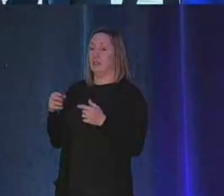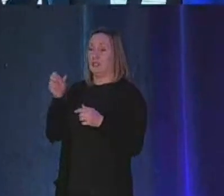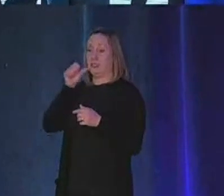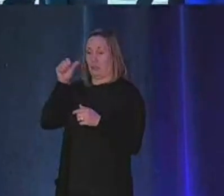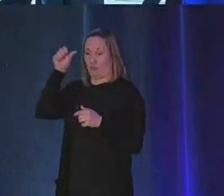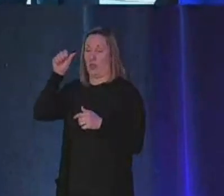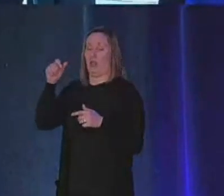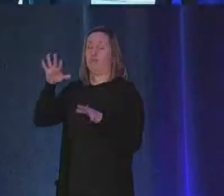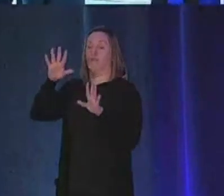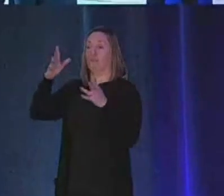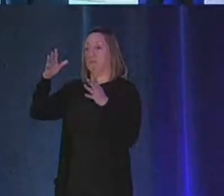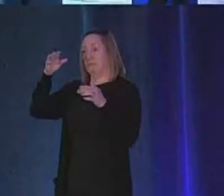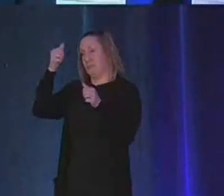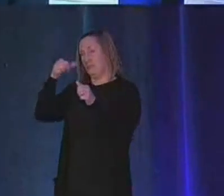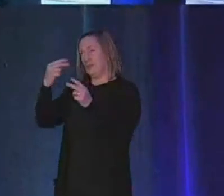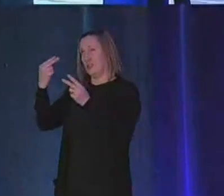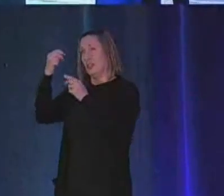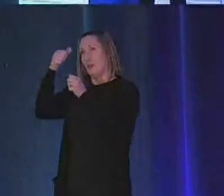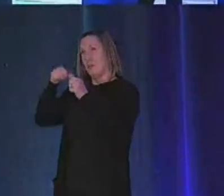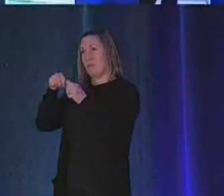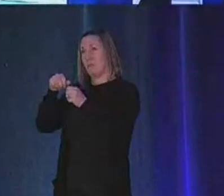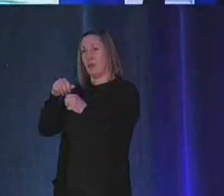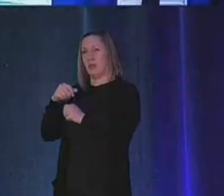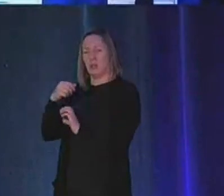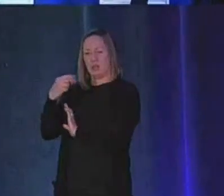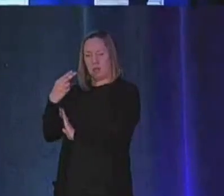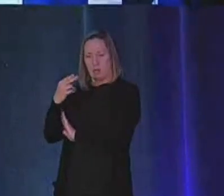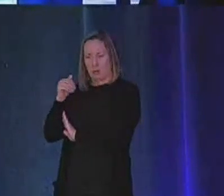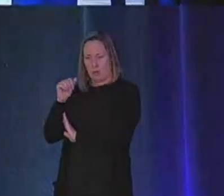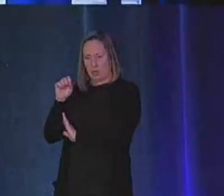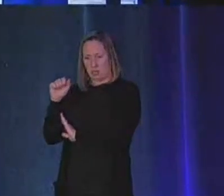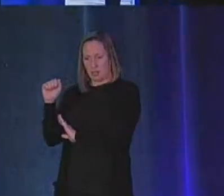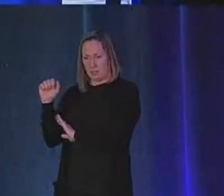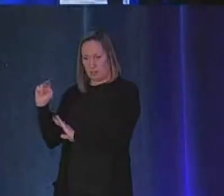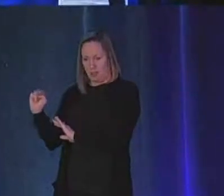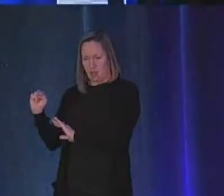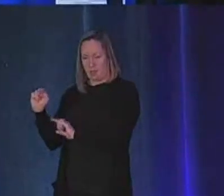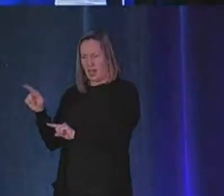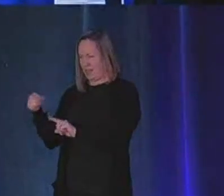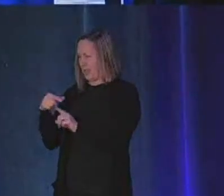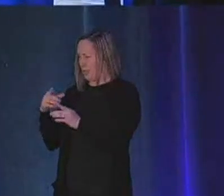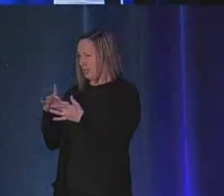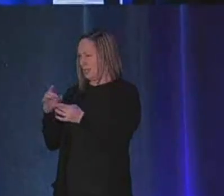yesterday I remember, was it Hassan? I think he talked about